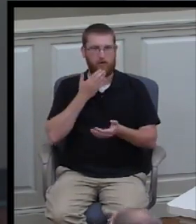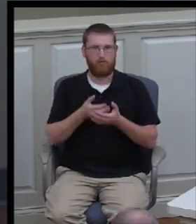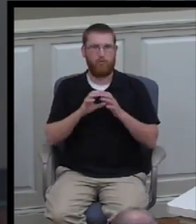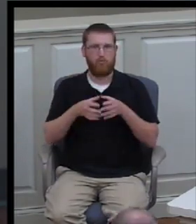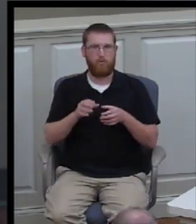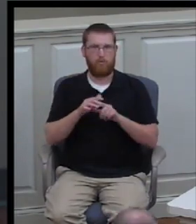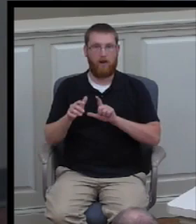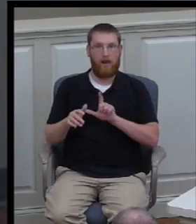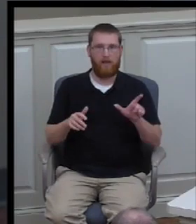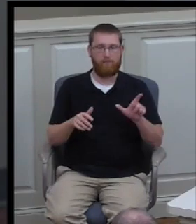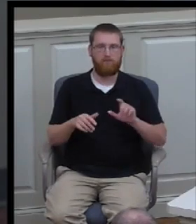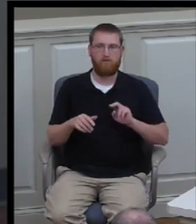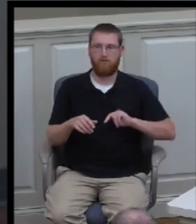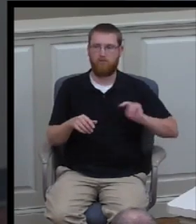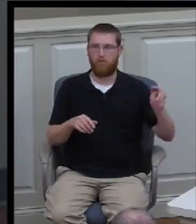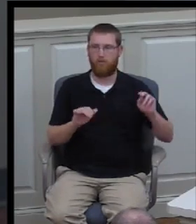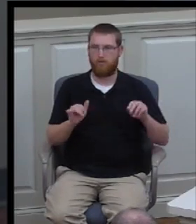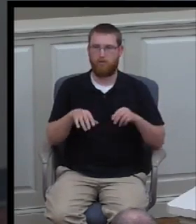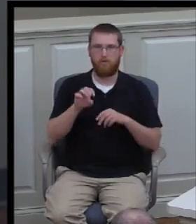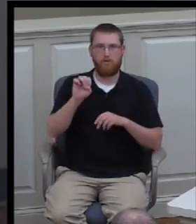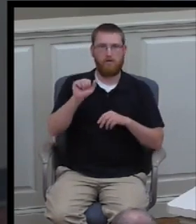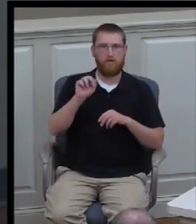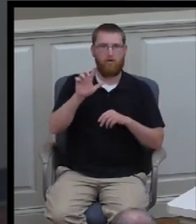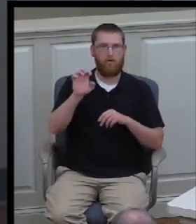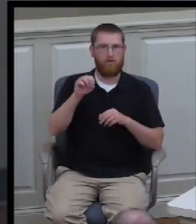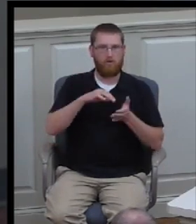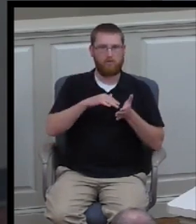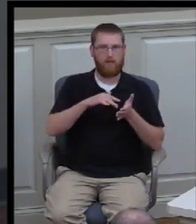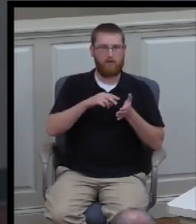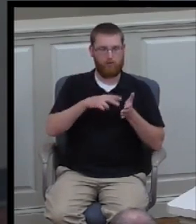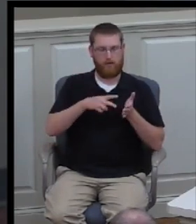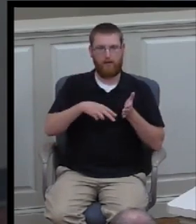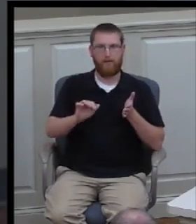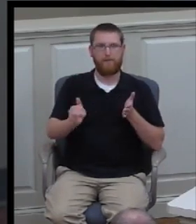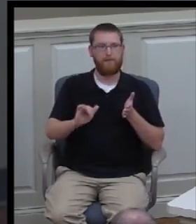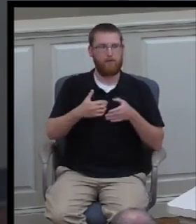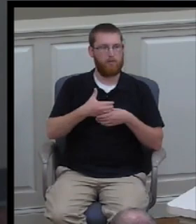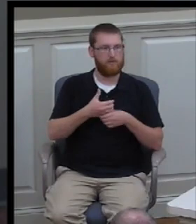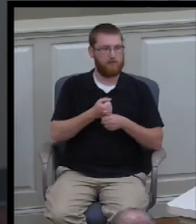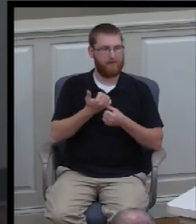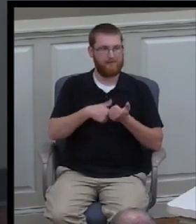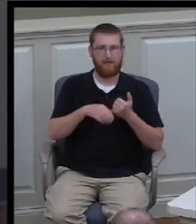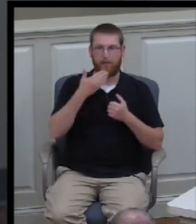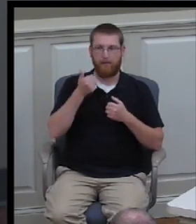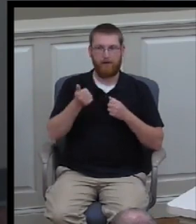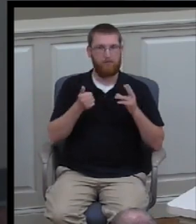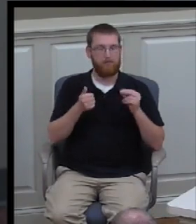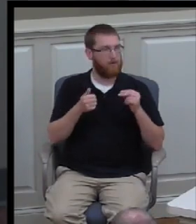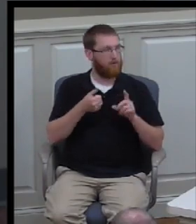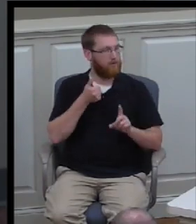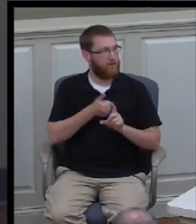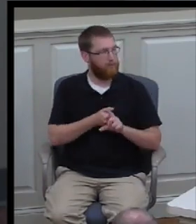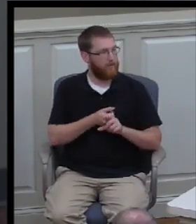left. And Earl read the study, and I can't summarize any better than that. Showed very little impact,